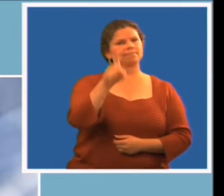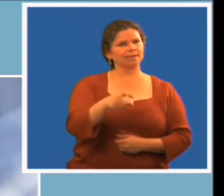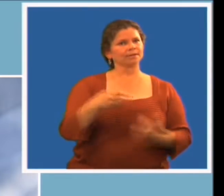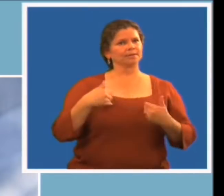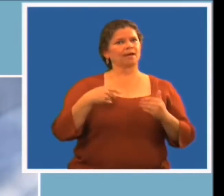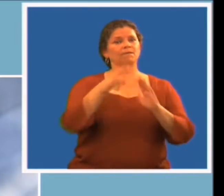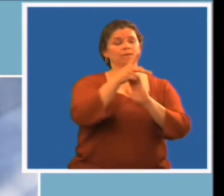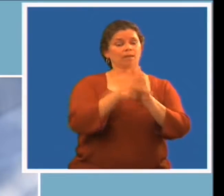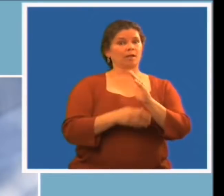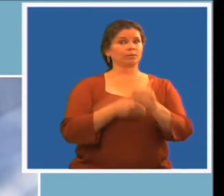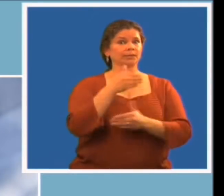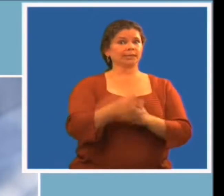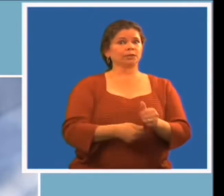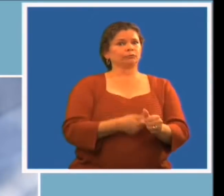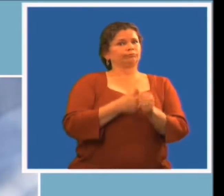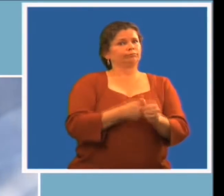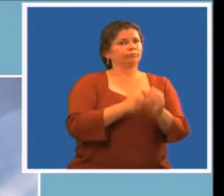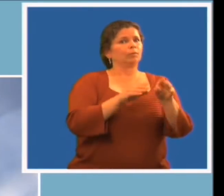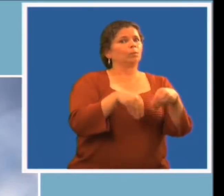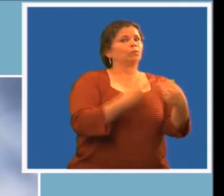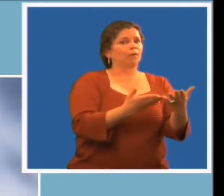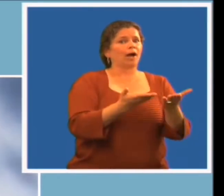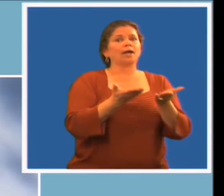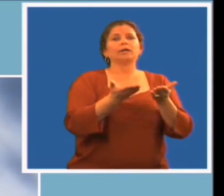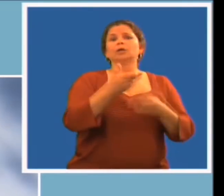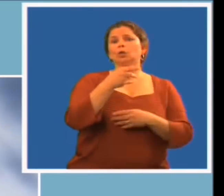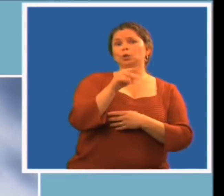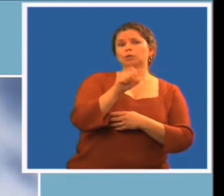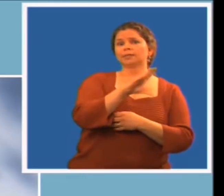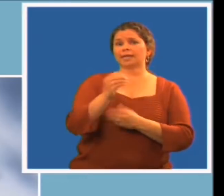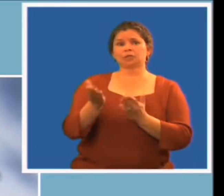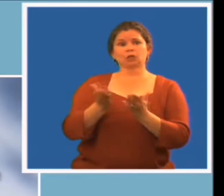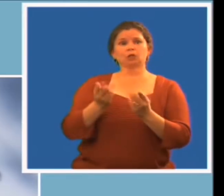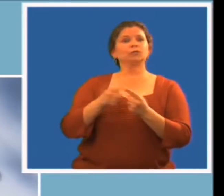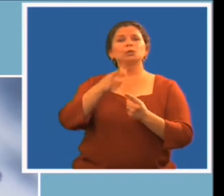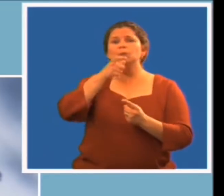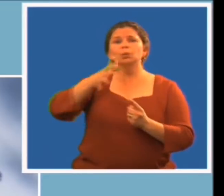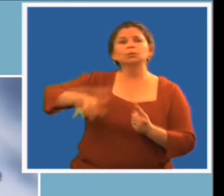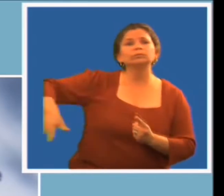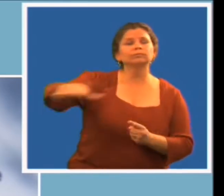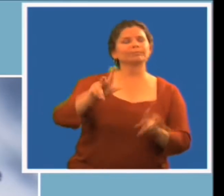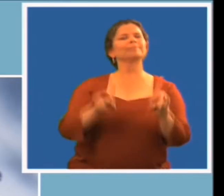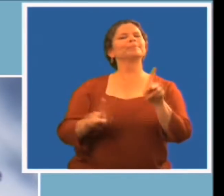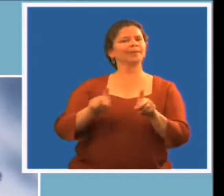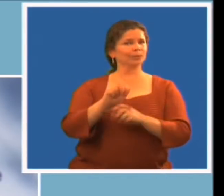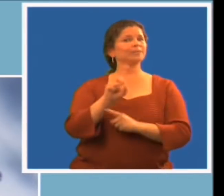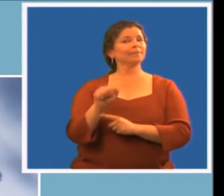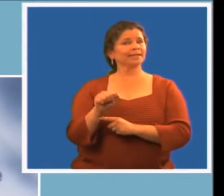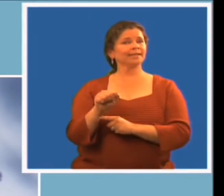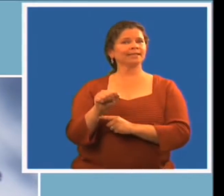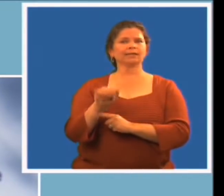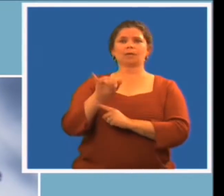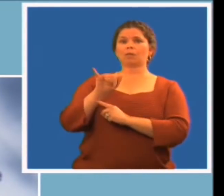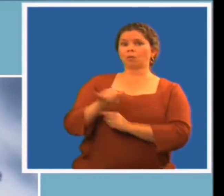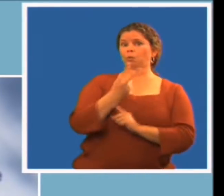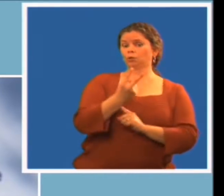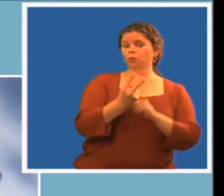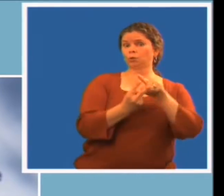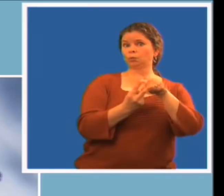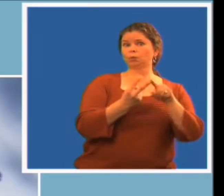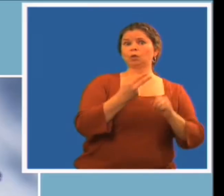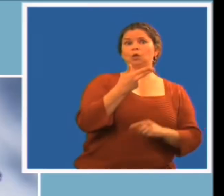to make Ontario more accessible. School boards must have a policy and procedures on providing goods